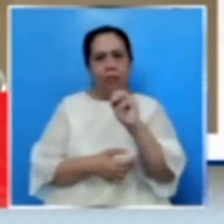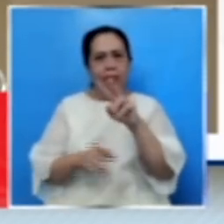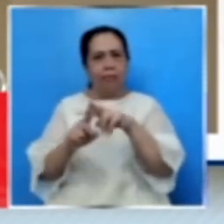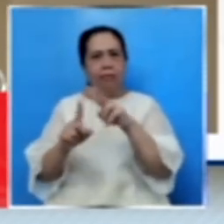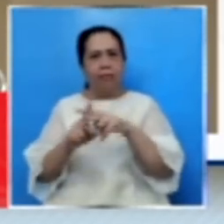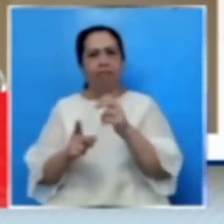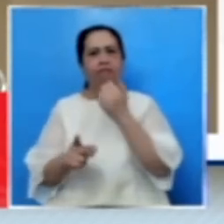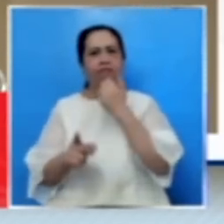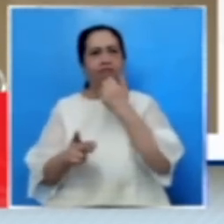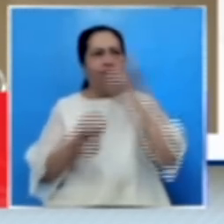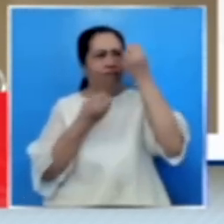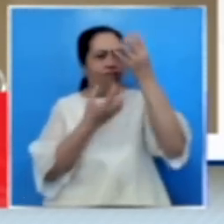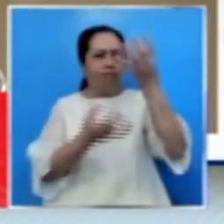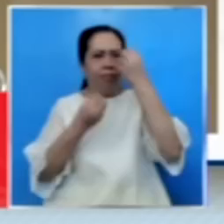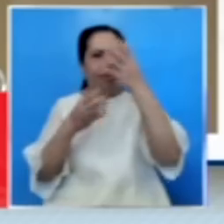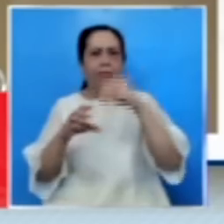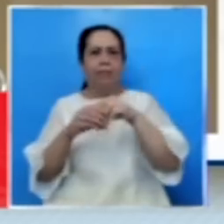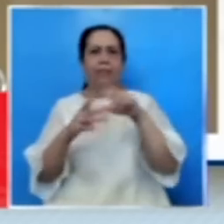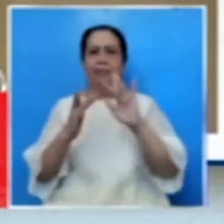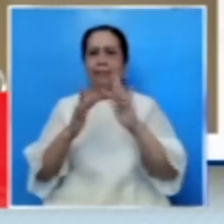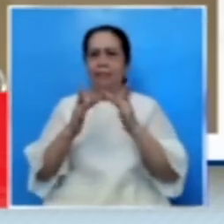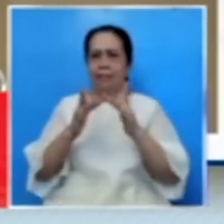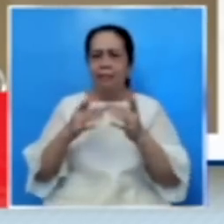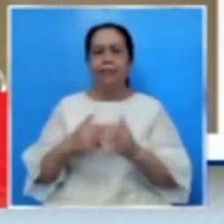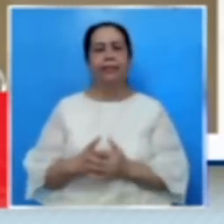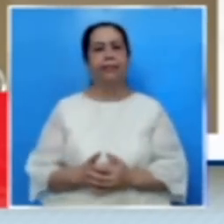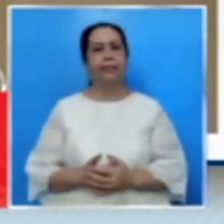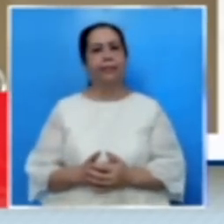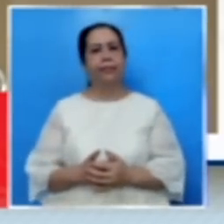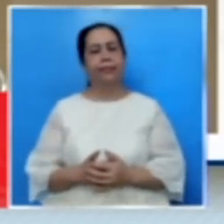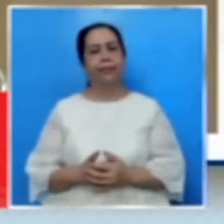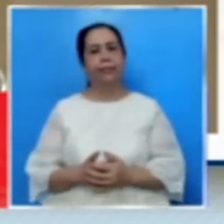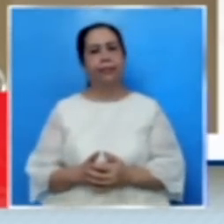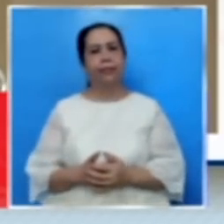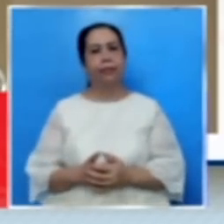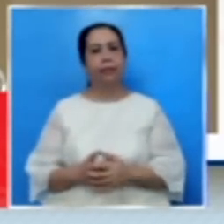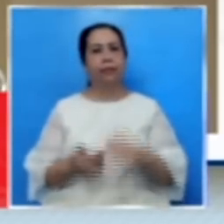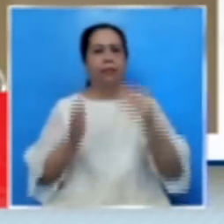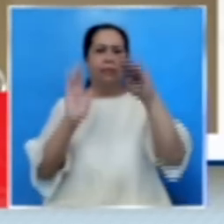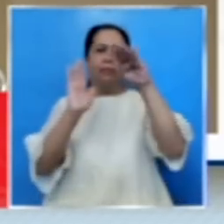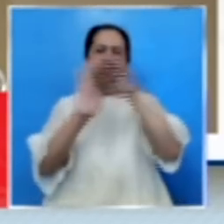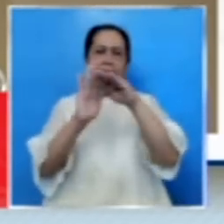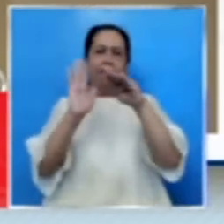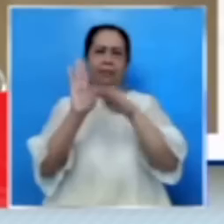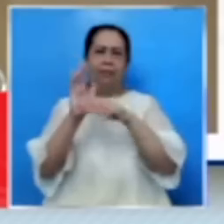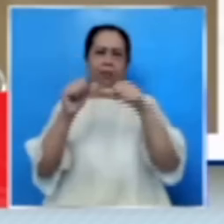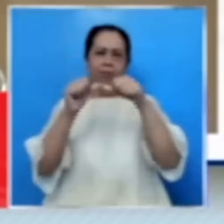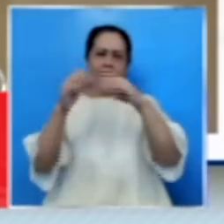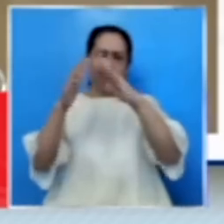misinformation in the internet. The list could be endless.